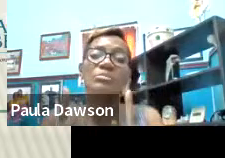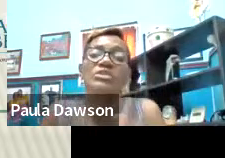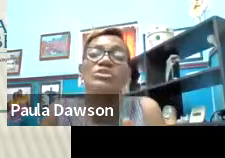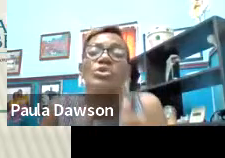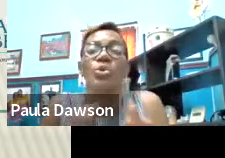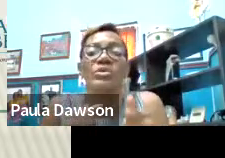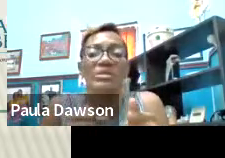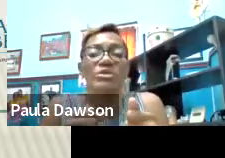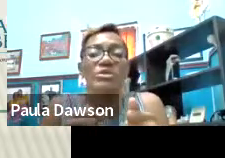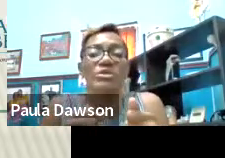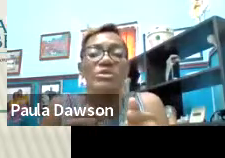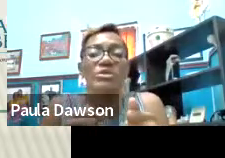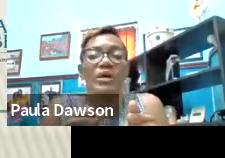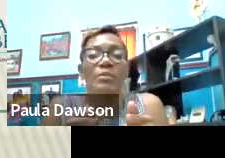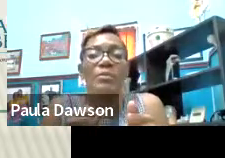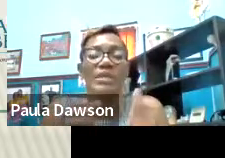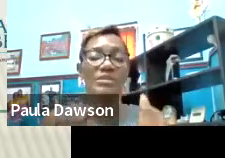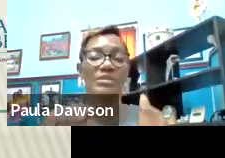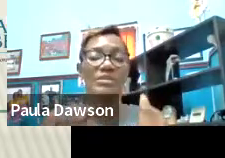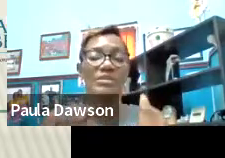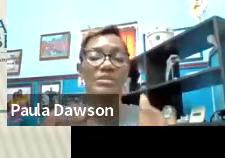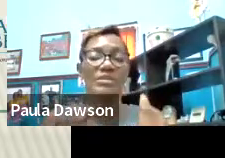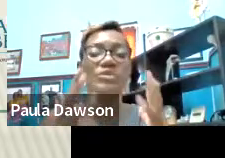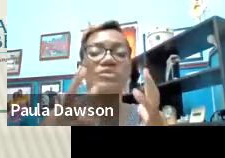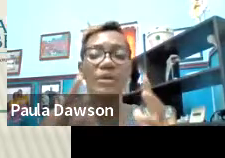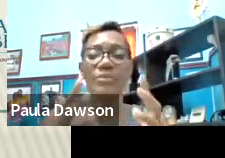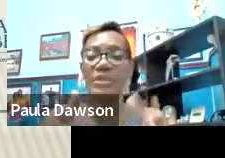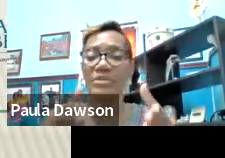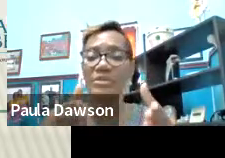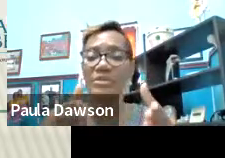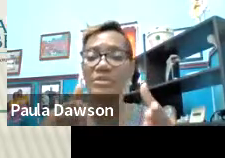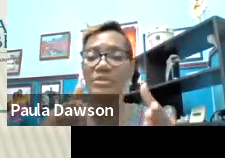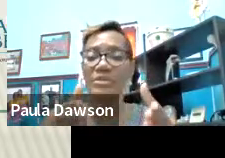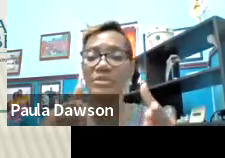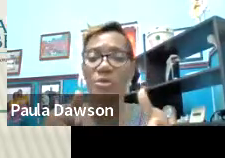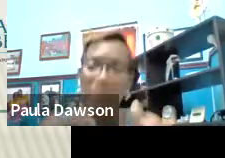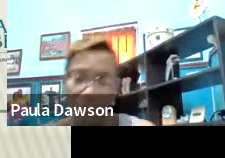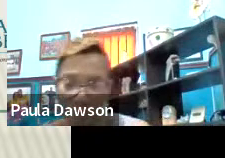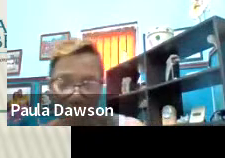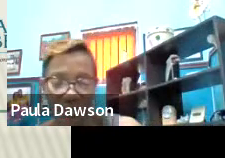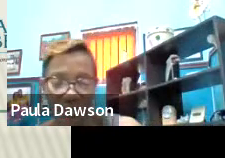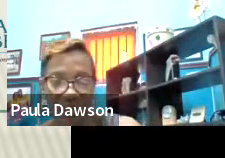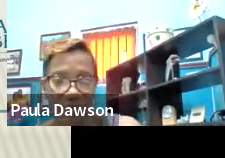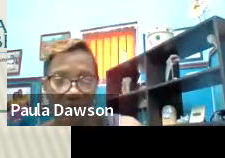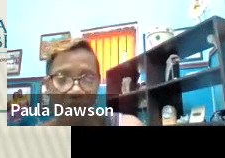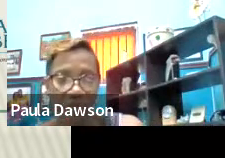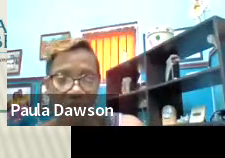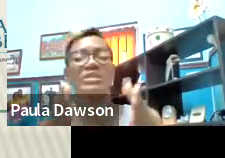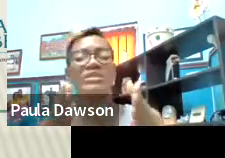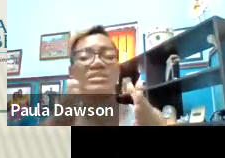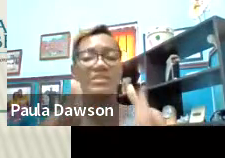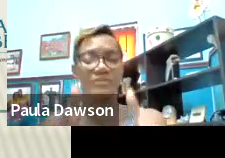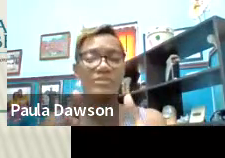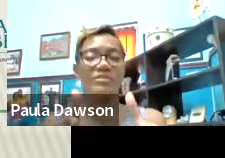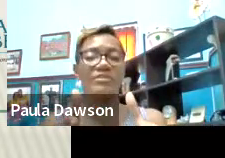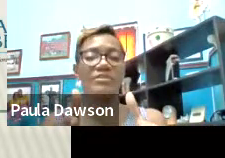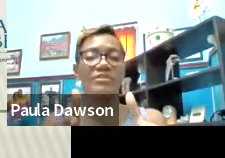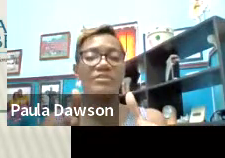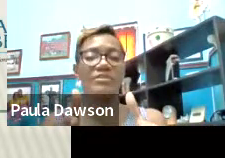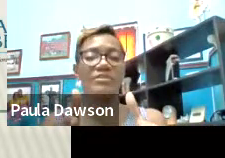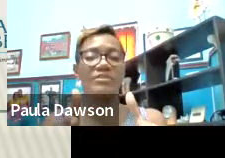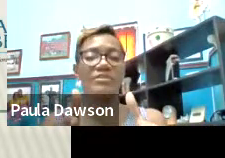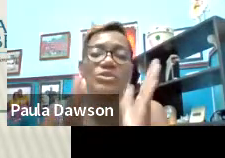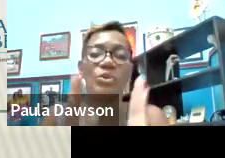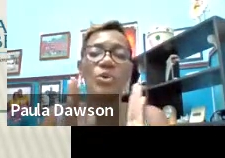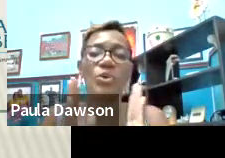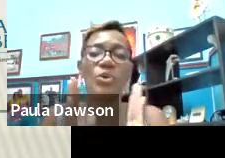help the therapist to hold them up. Because if the legs were floppy, standing them up, they'll just flop down. but with the stiffness in the leg,